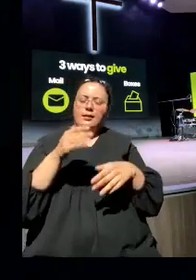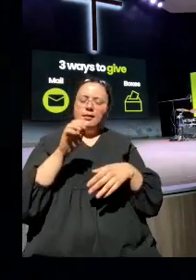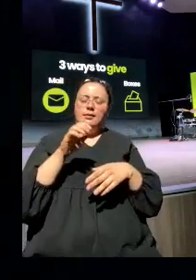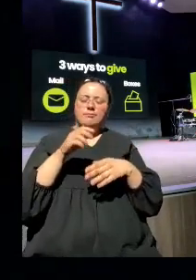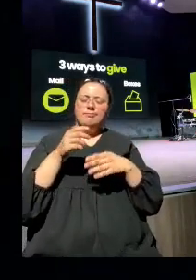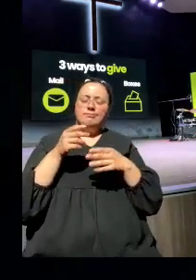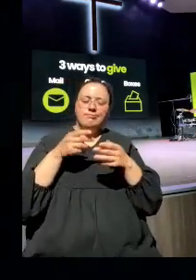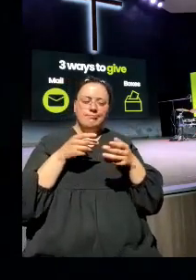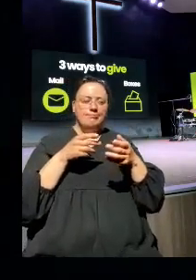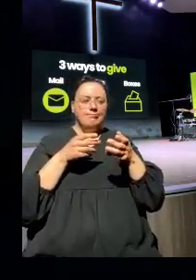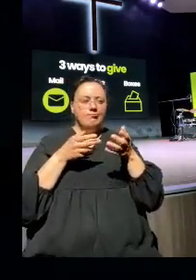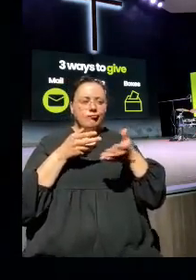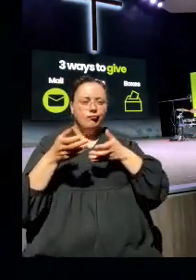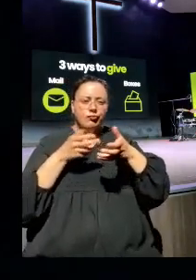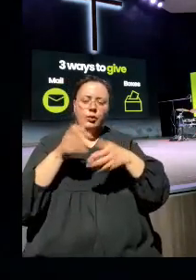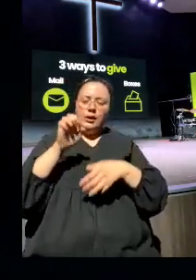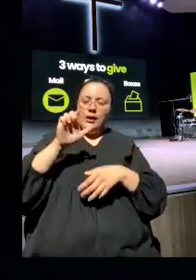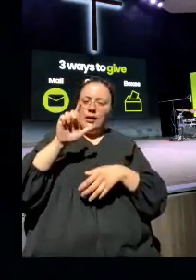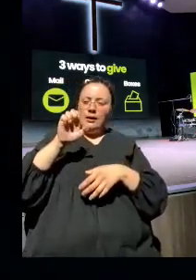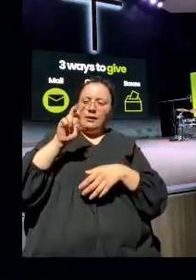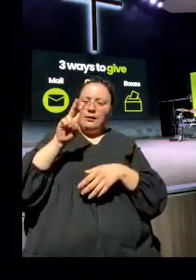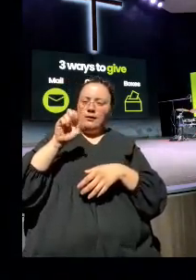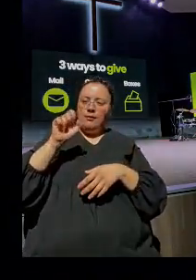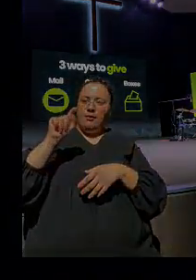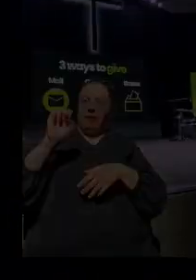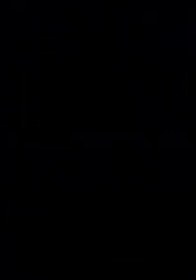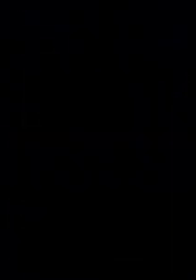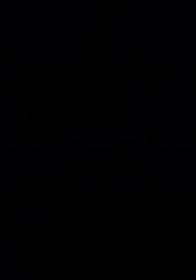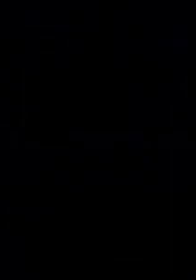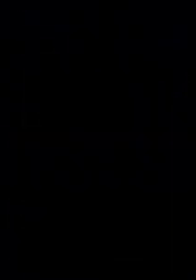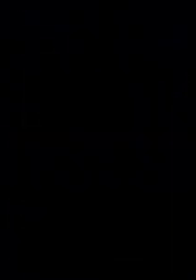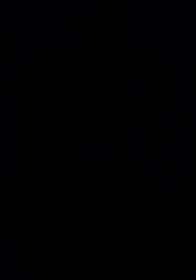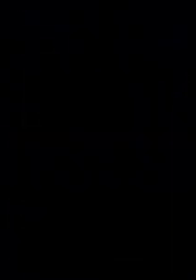advice about parenting. See what they said.